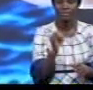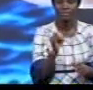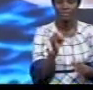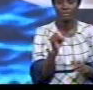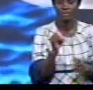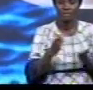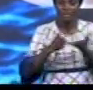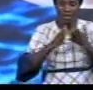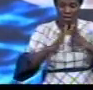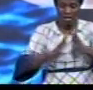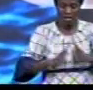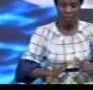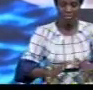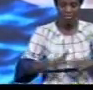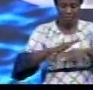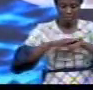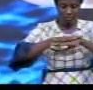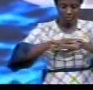rest,